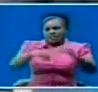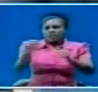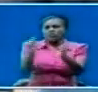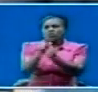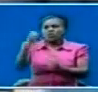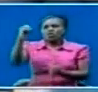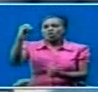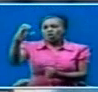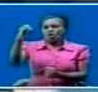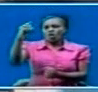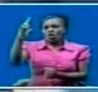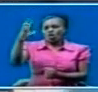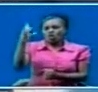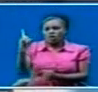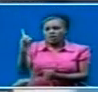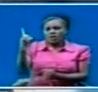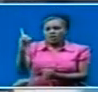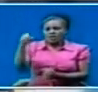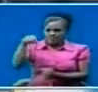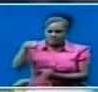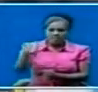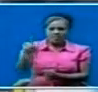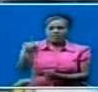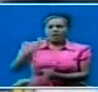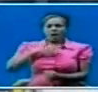CORD. Yeye ni gavana yetu.